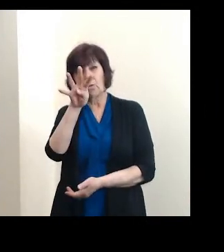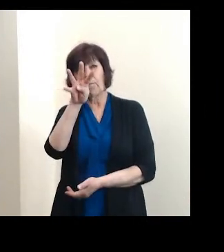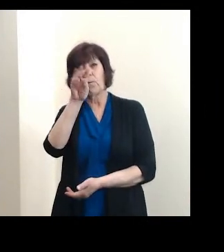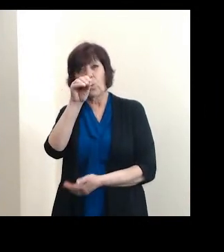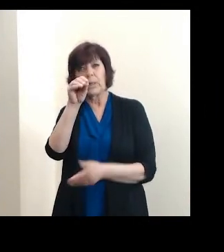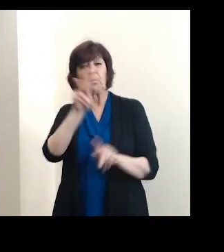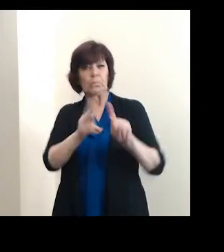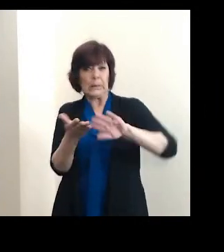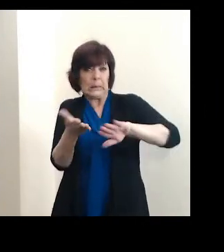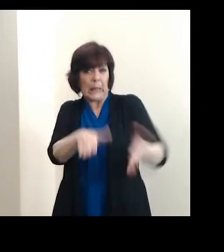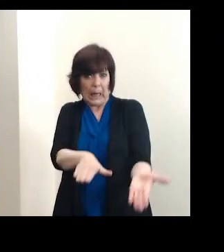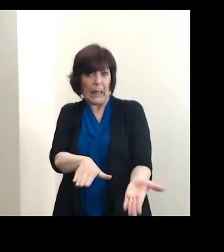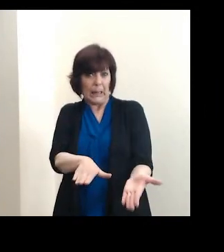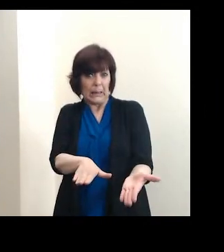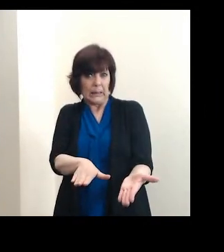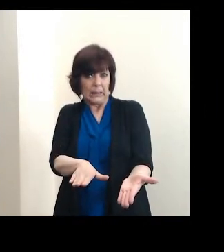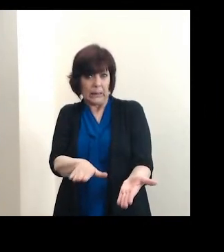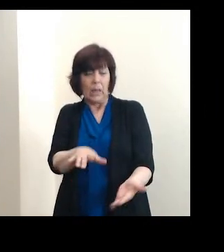1,740 deaths, and that's